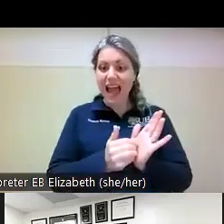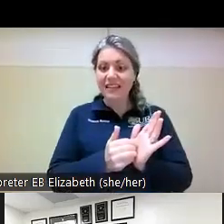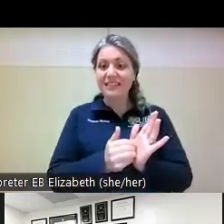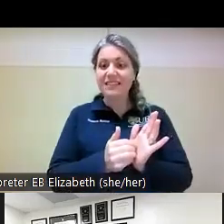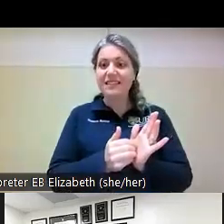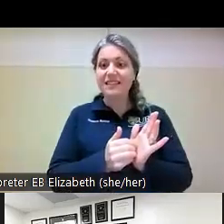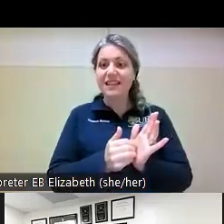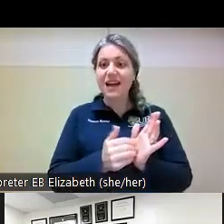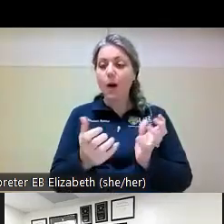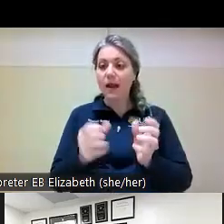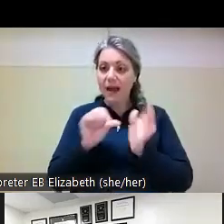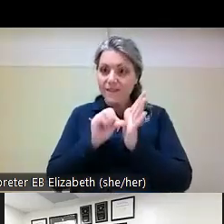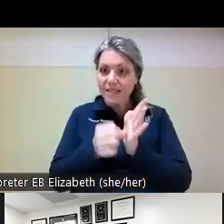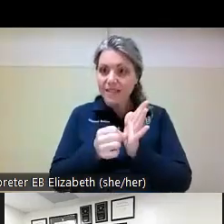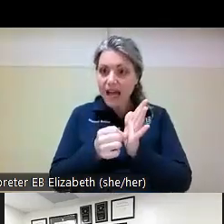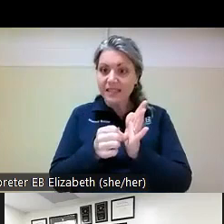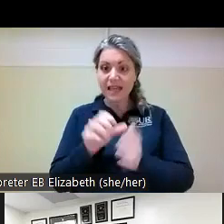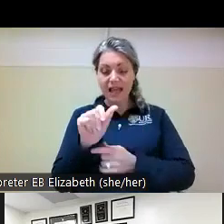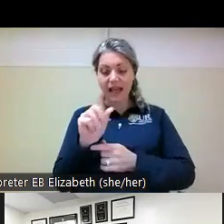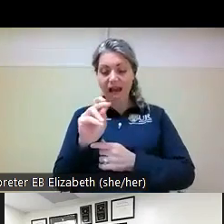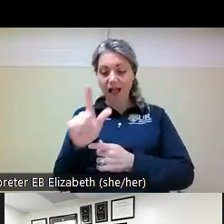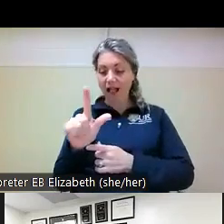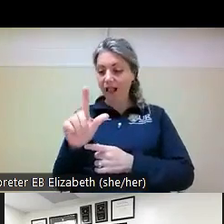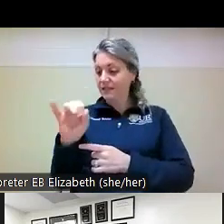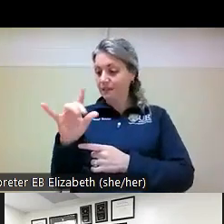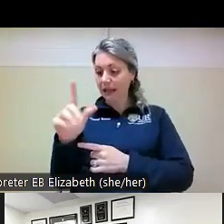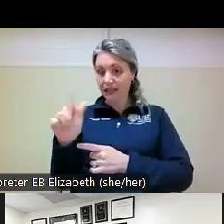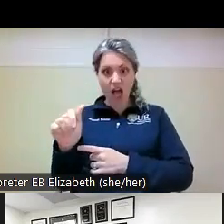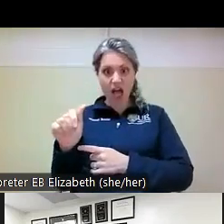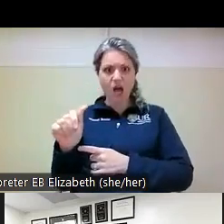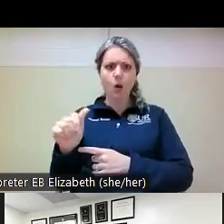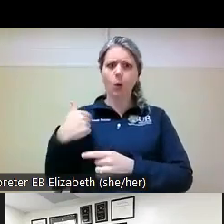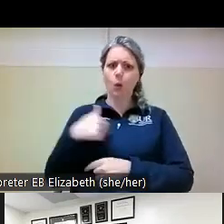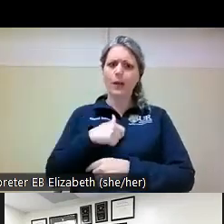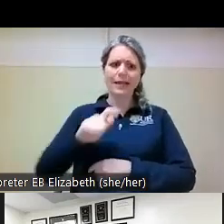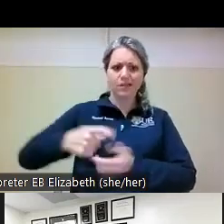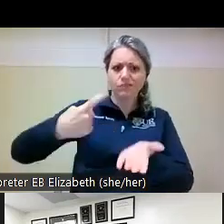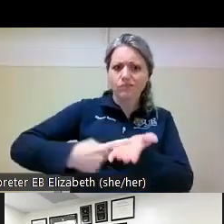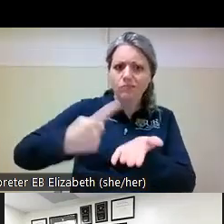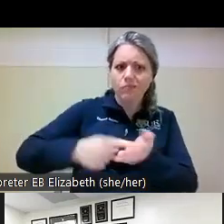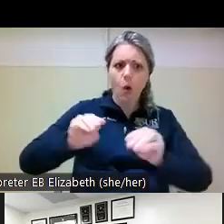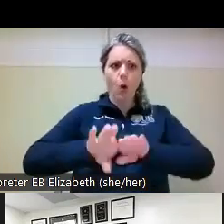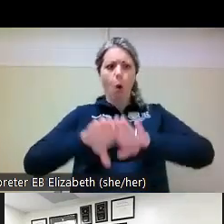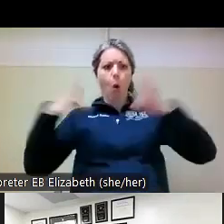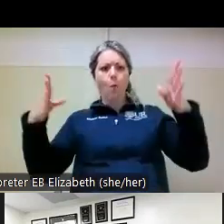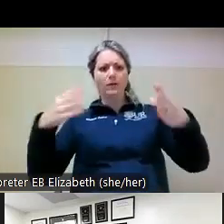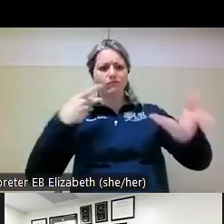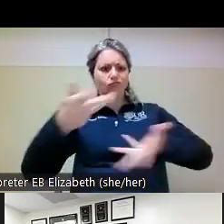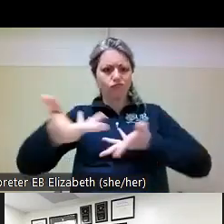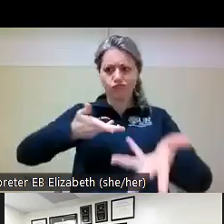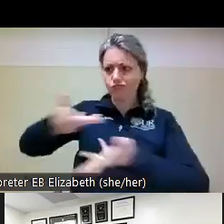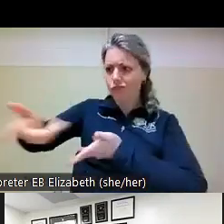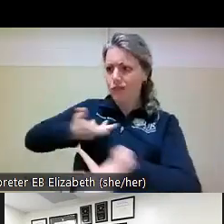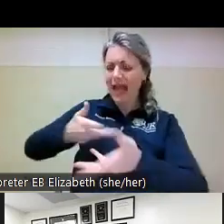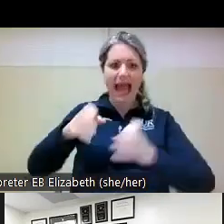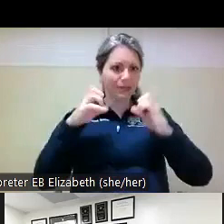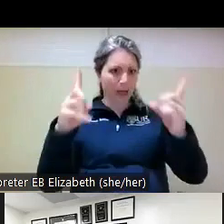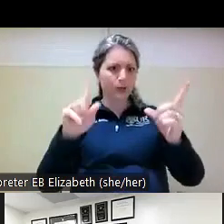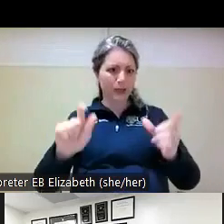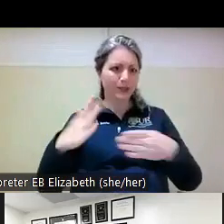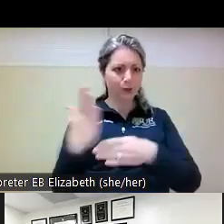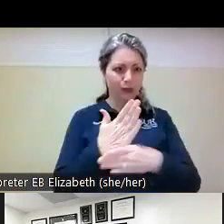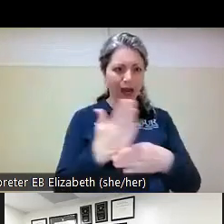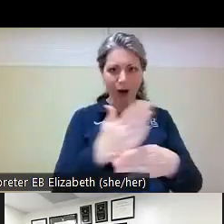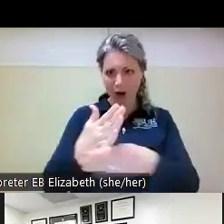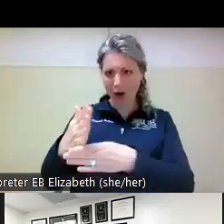to emphasize is that, dysplasia is really something that has to be talked about, and the education needs to be shared